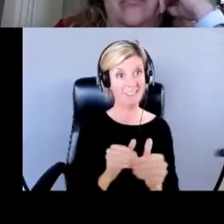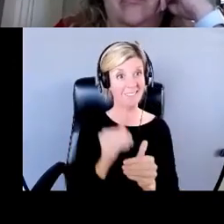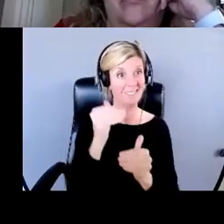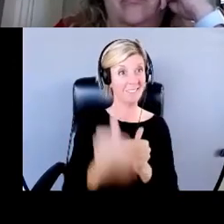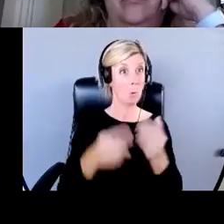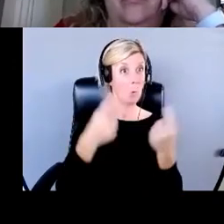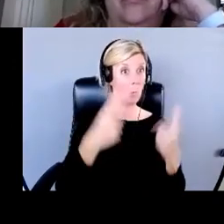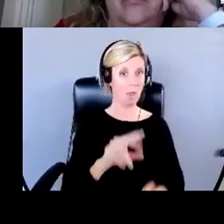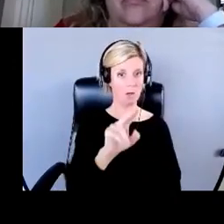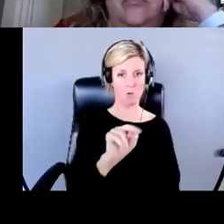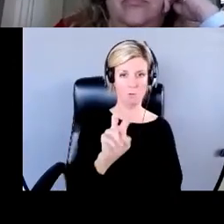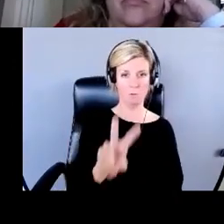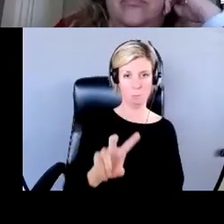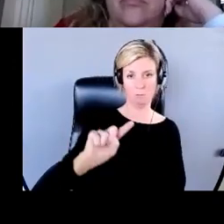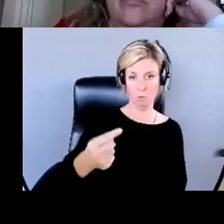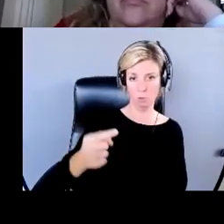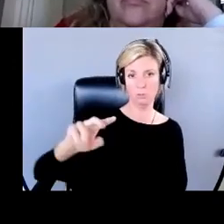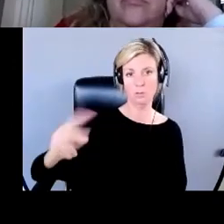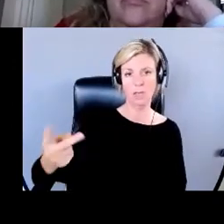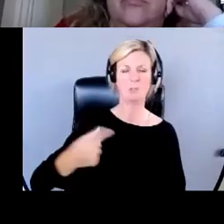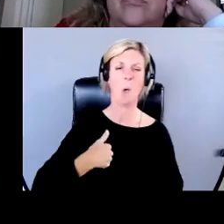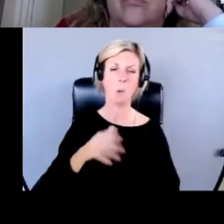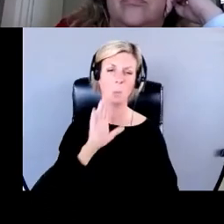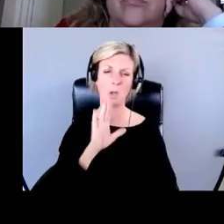in. And those are,